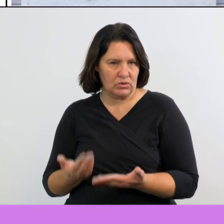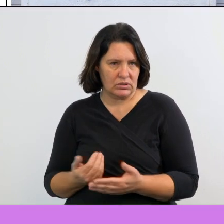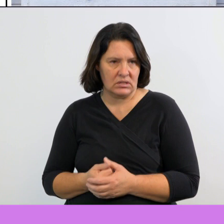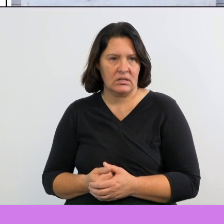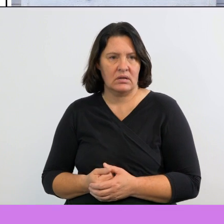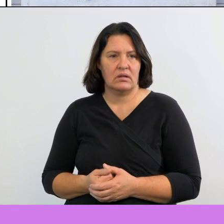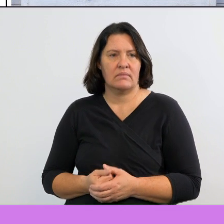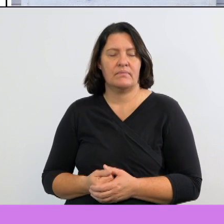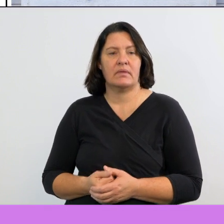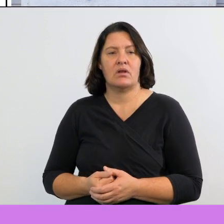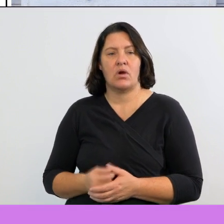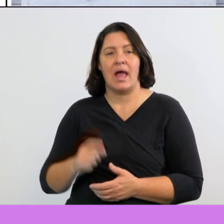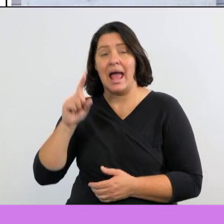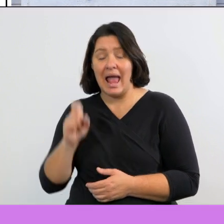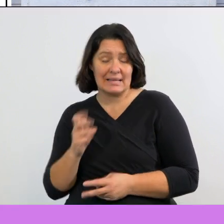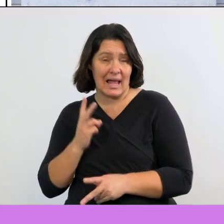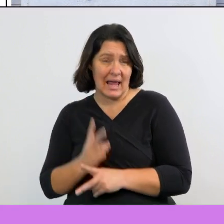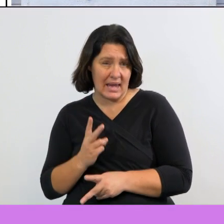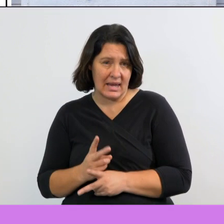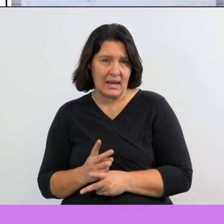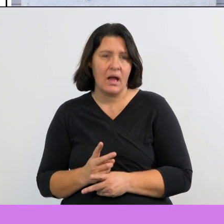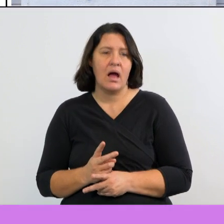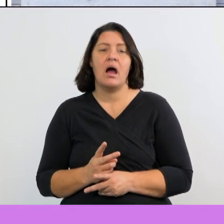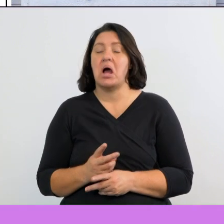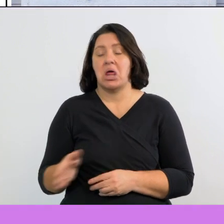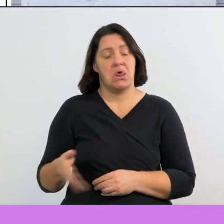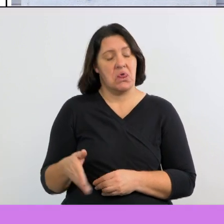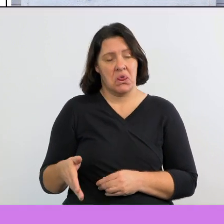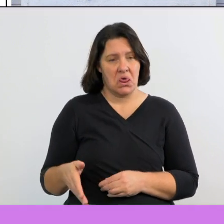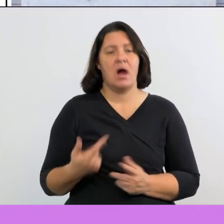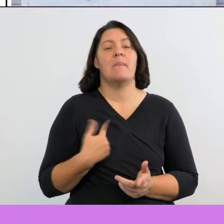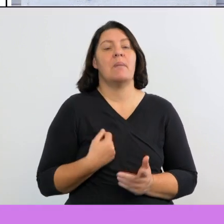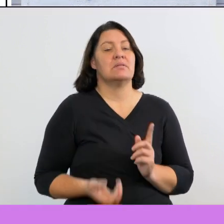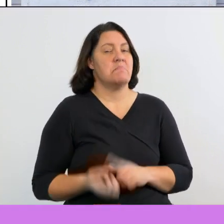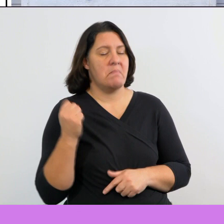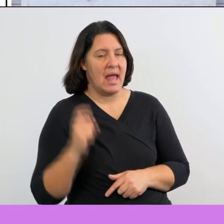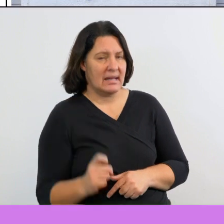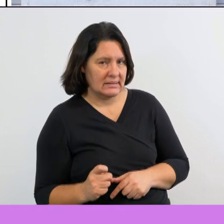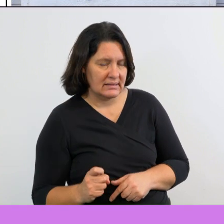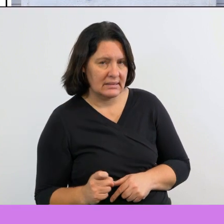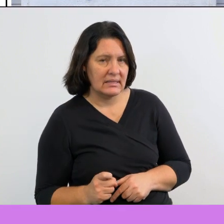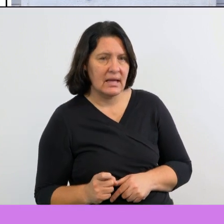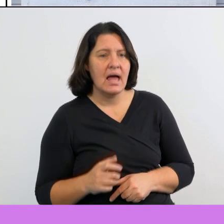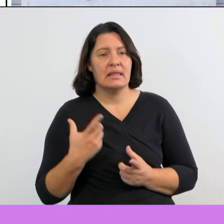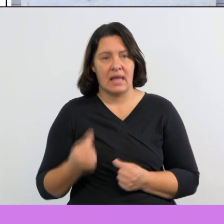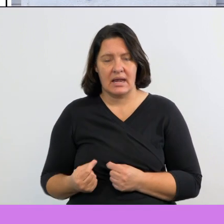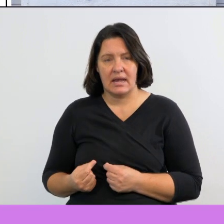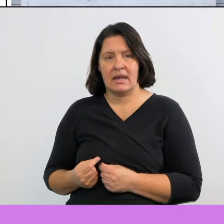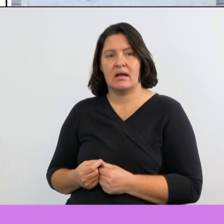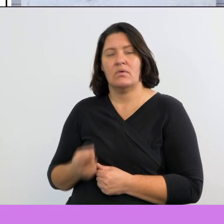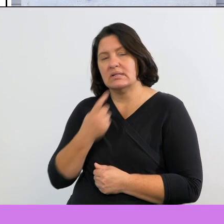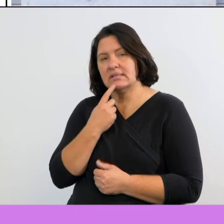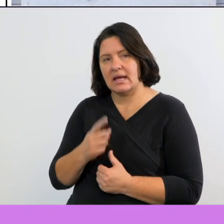produced. Then I'm looking at X. Again, that's another missing value. So we need to find X or solve for X. And